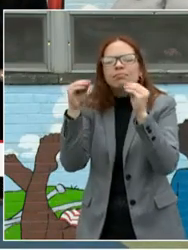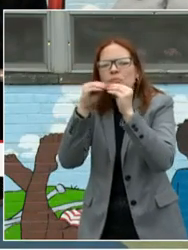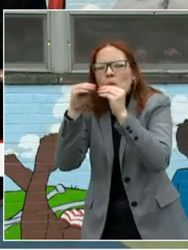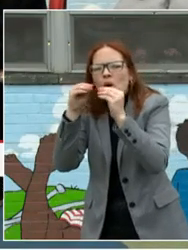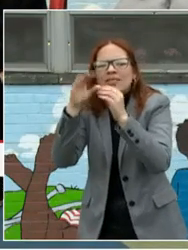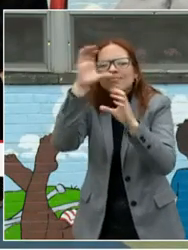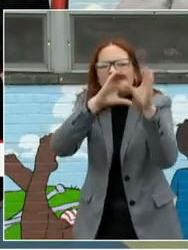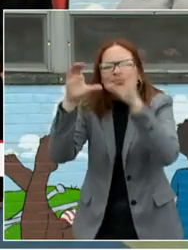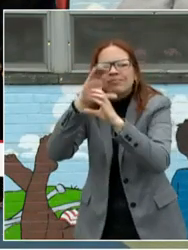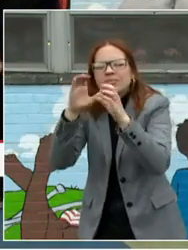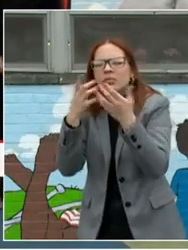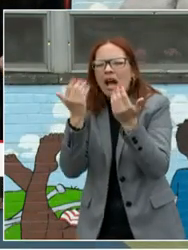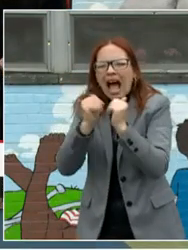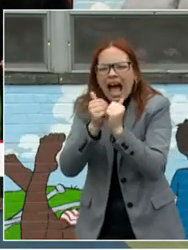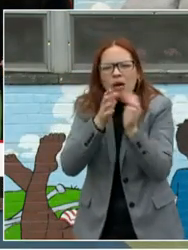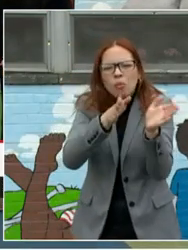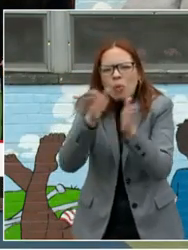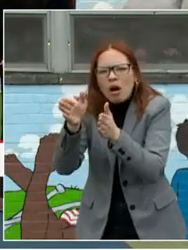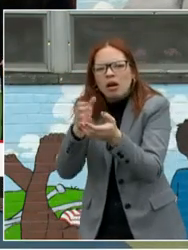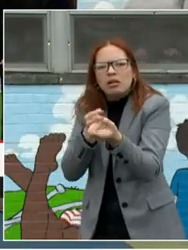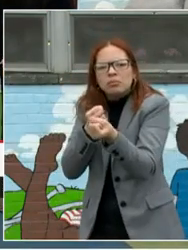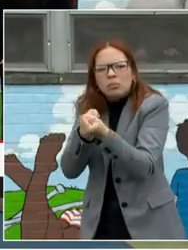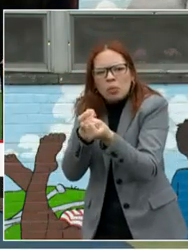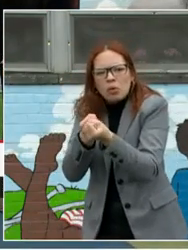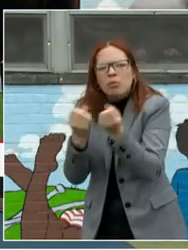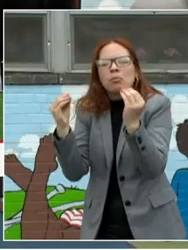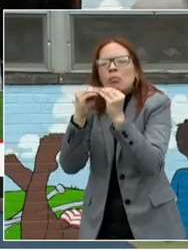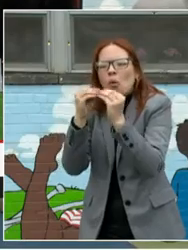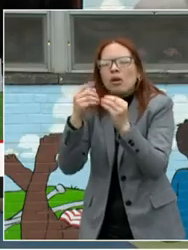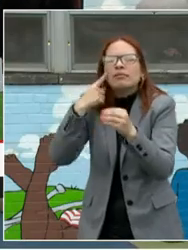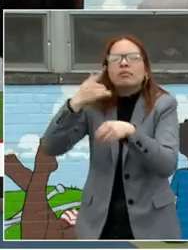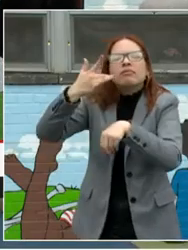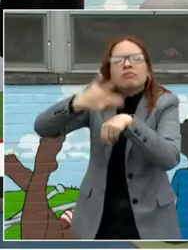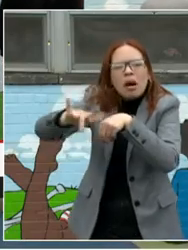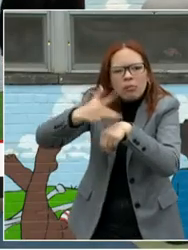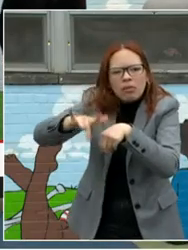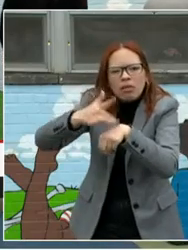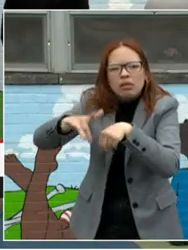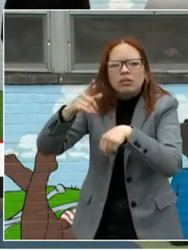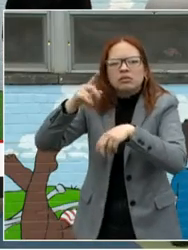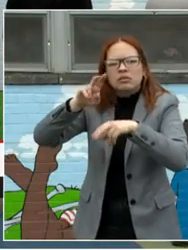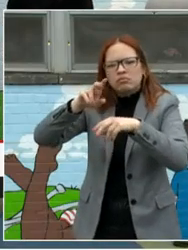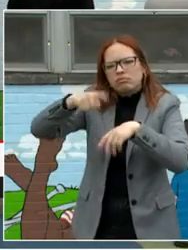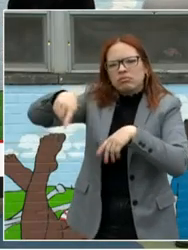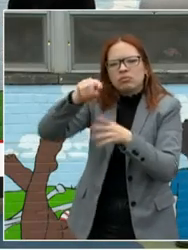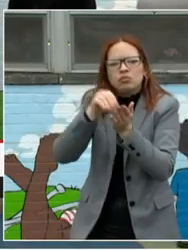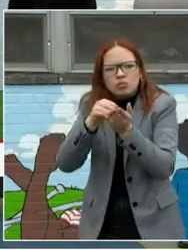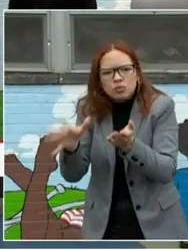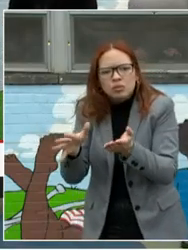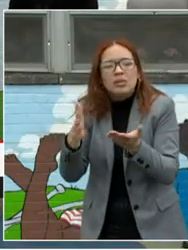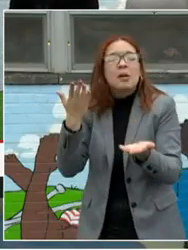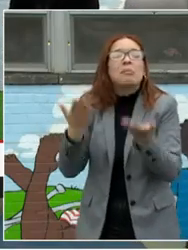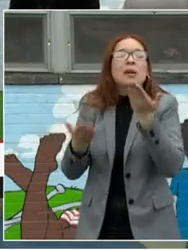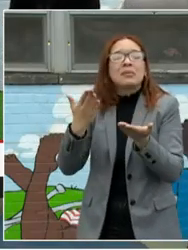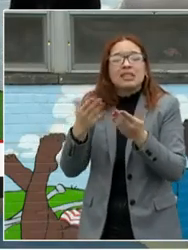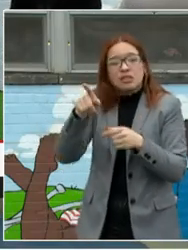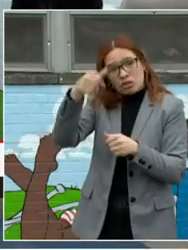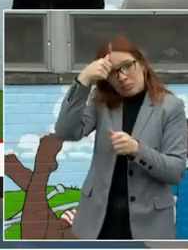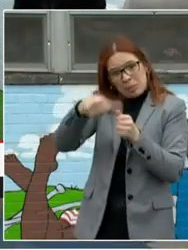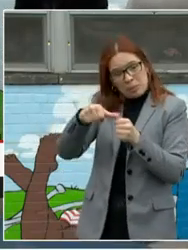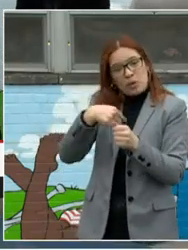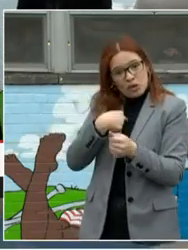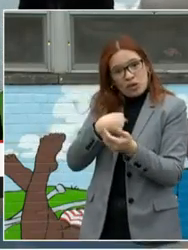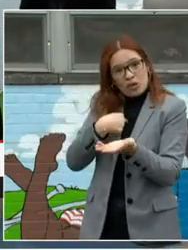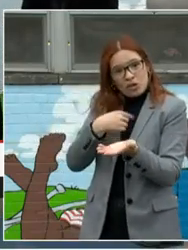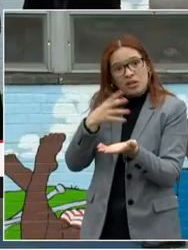the district be involved in the creation of those seats. You may recall that we've started an initiative where we created early child